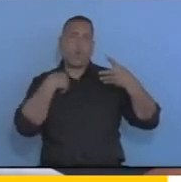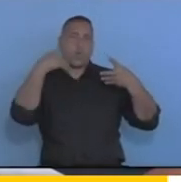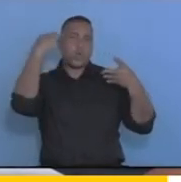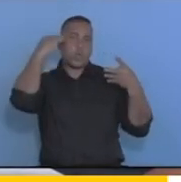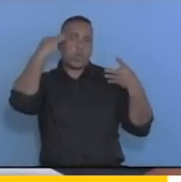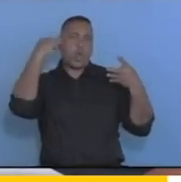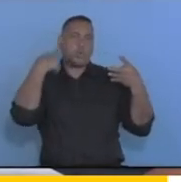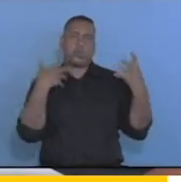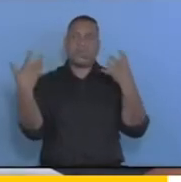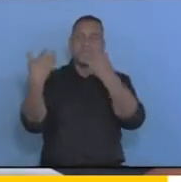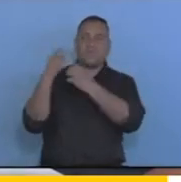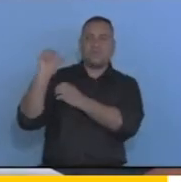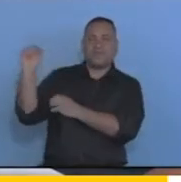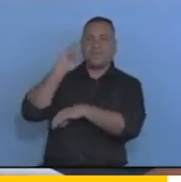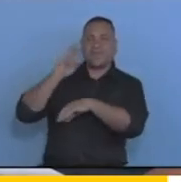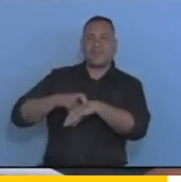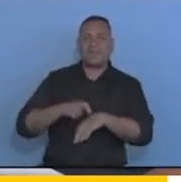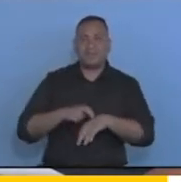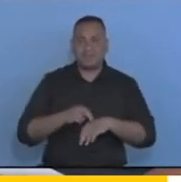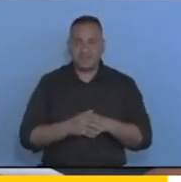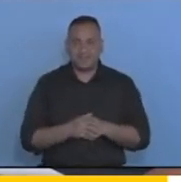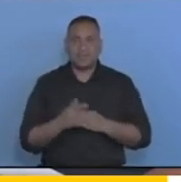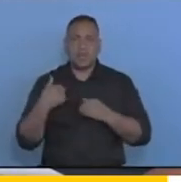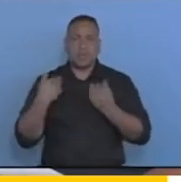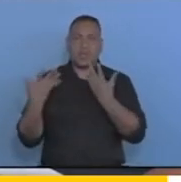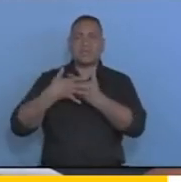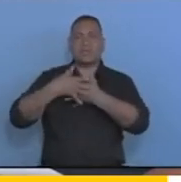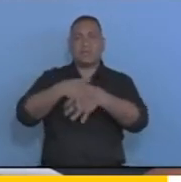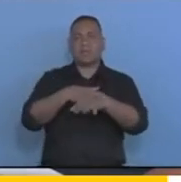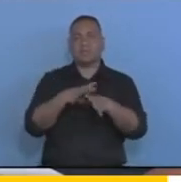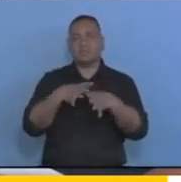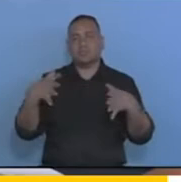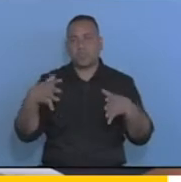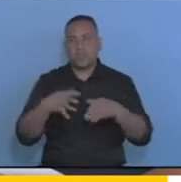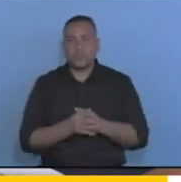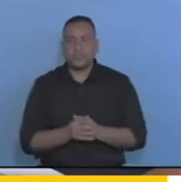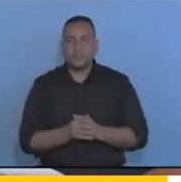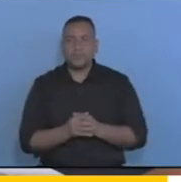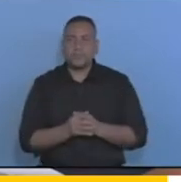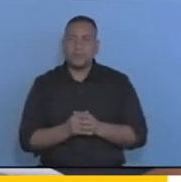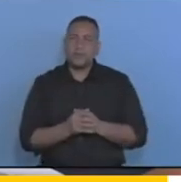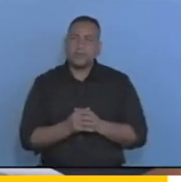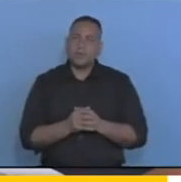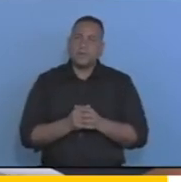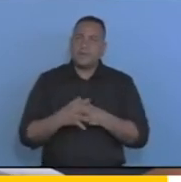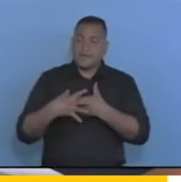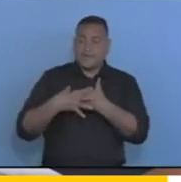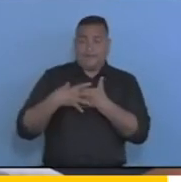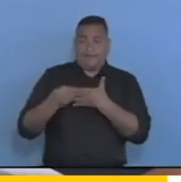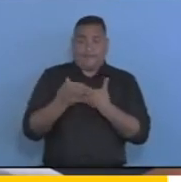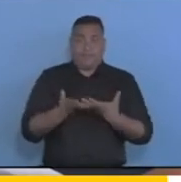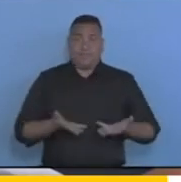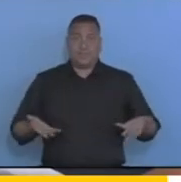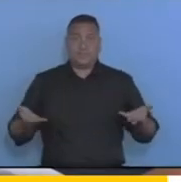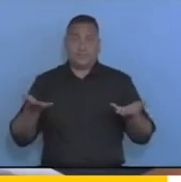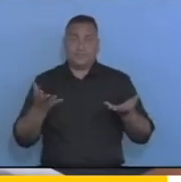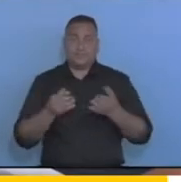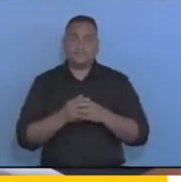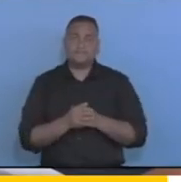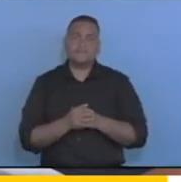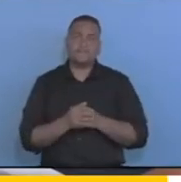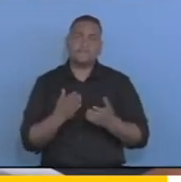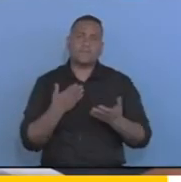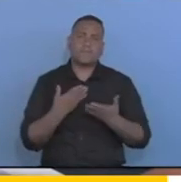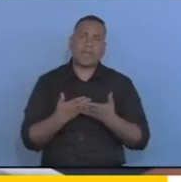product of student that will leave Northlink will be employable, He can also,